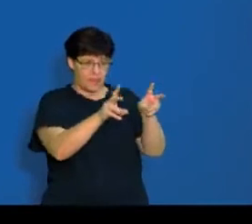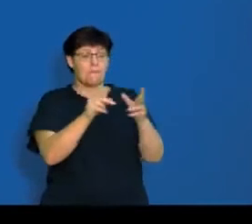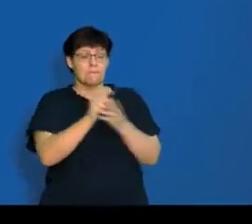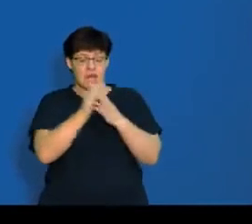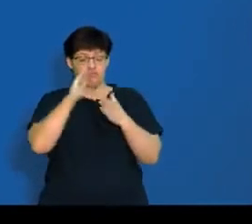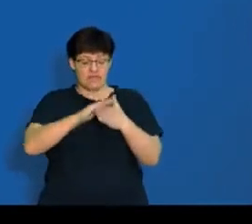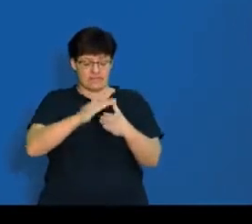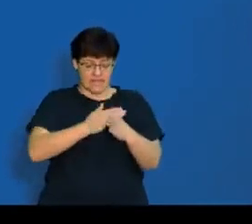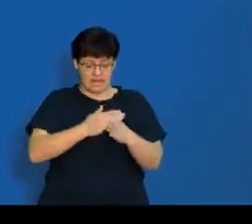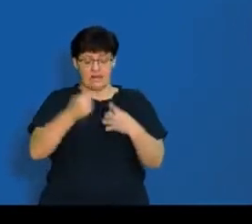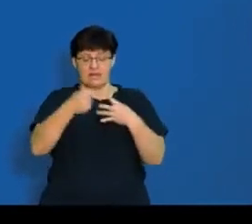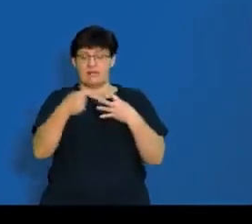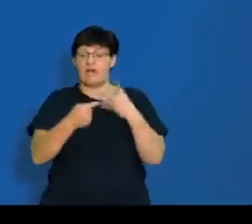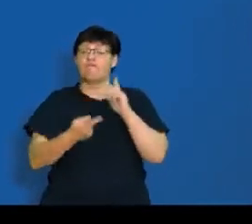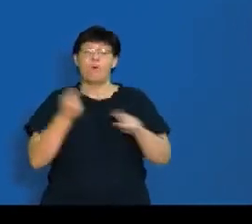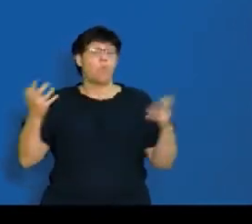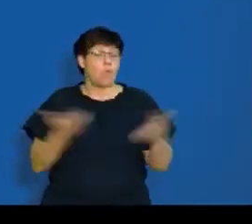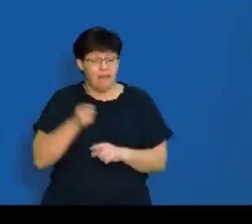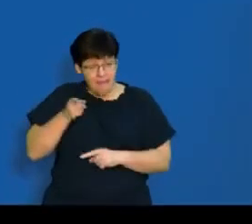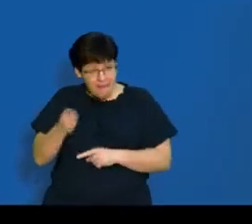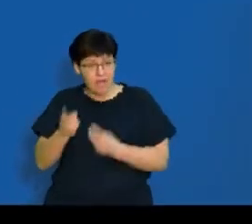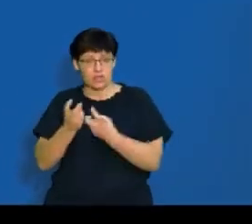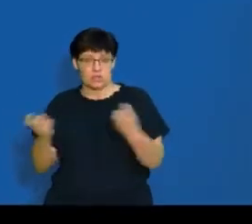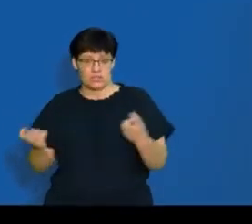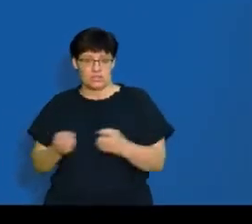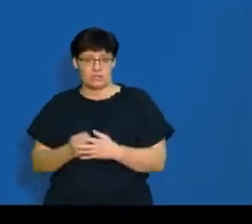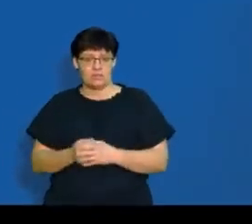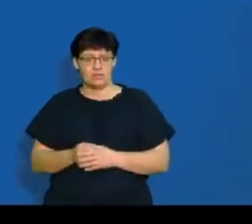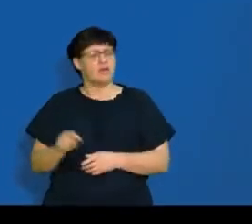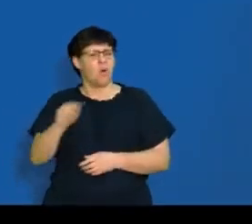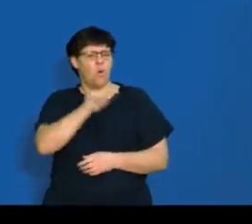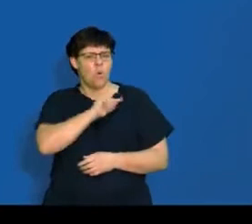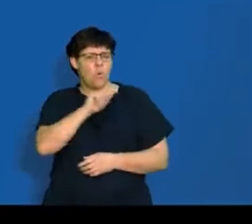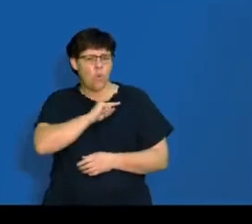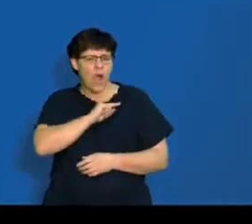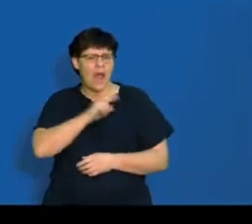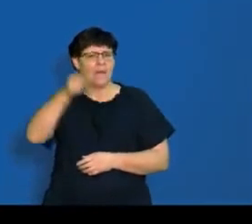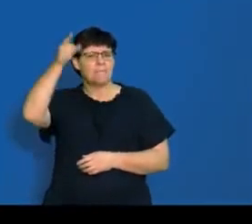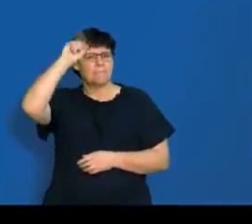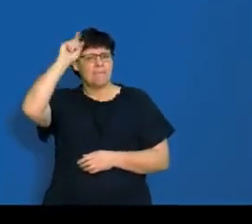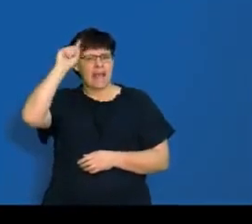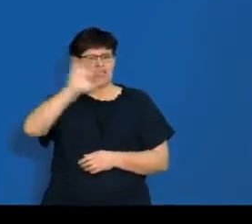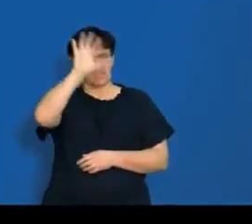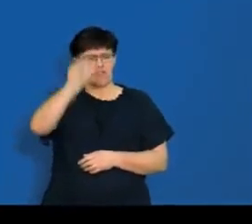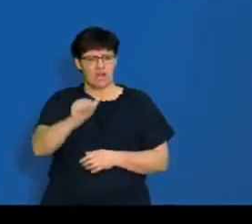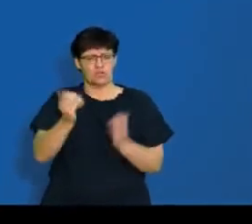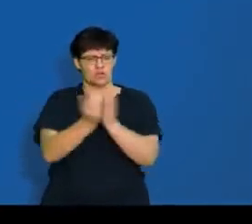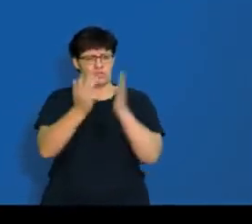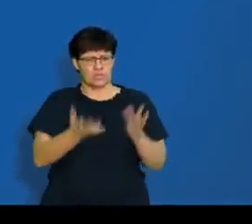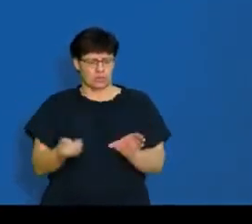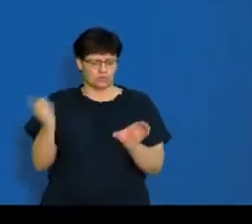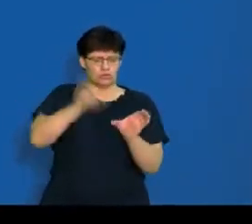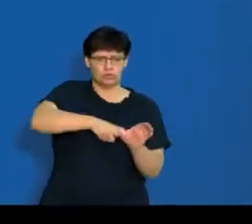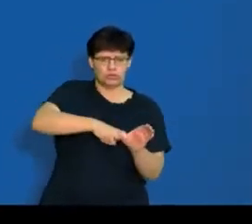reasons from the source about what prompted Black South African students to join